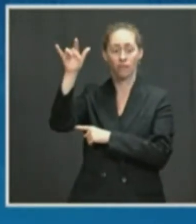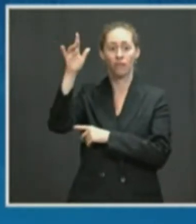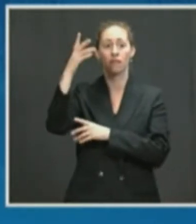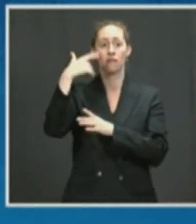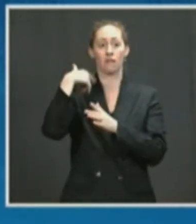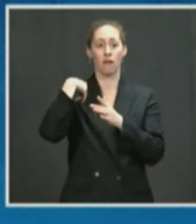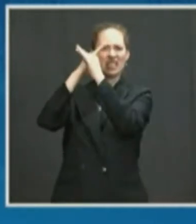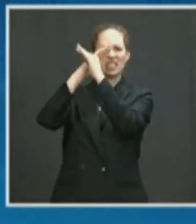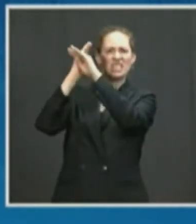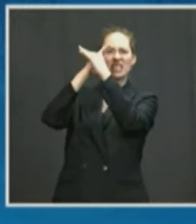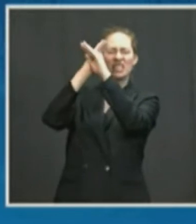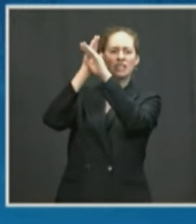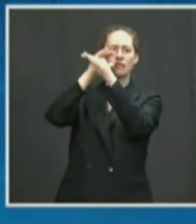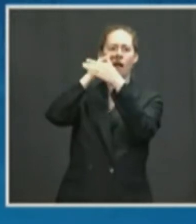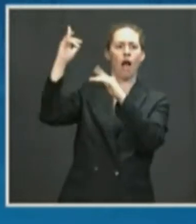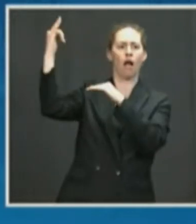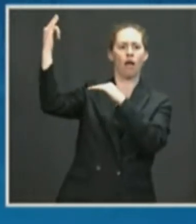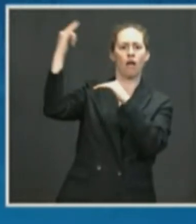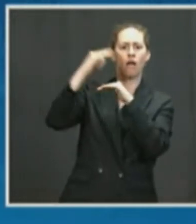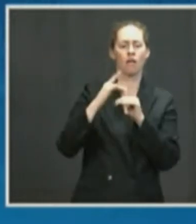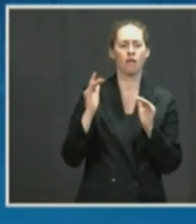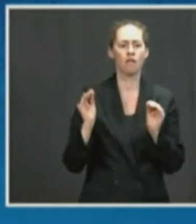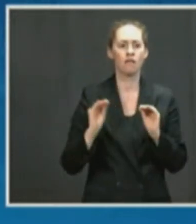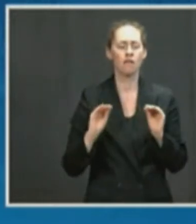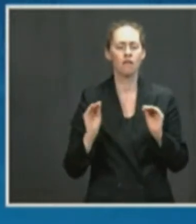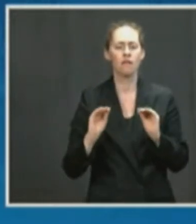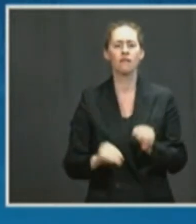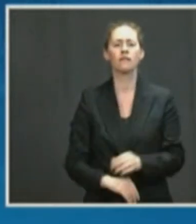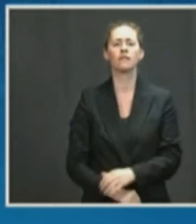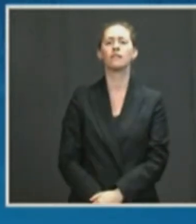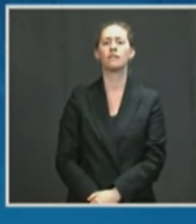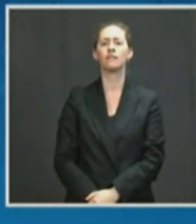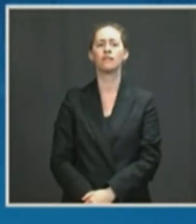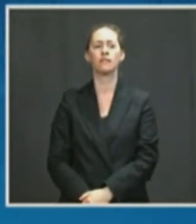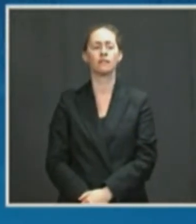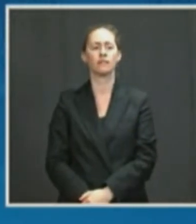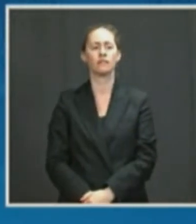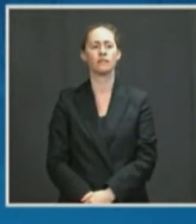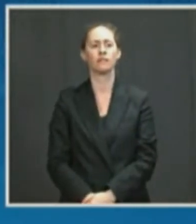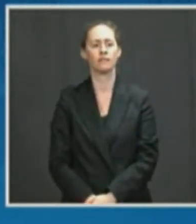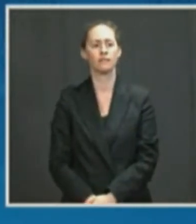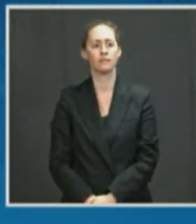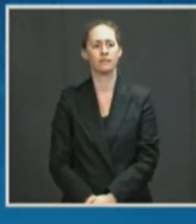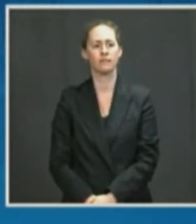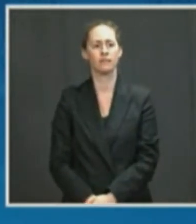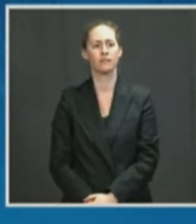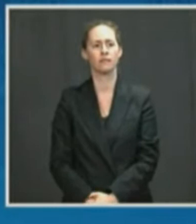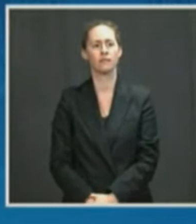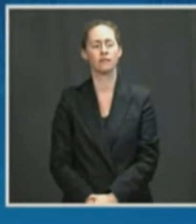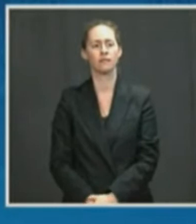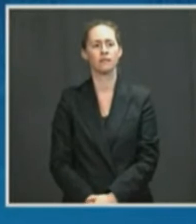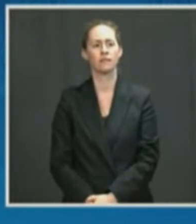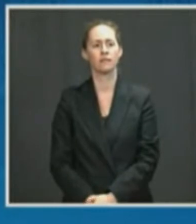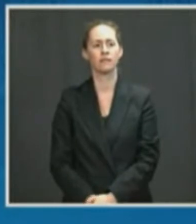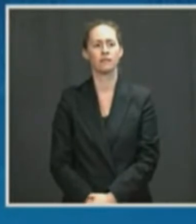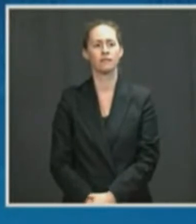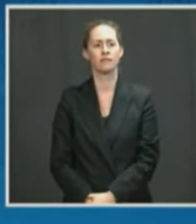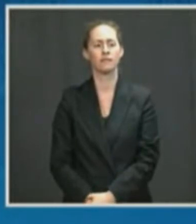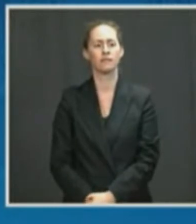traffickers, which should not happen, but rather they should have a way to survive, but to have